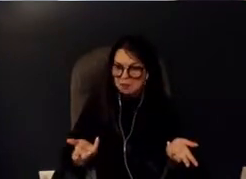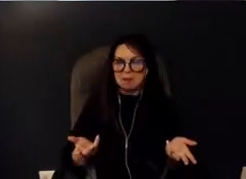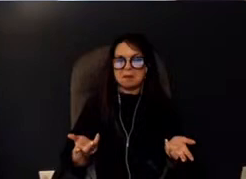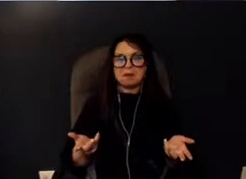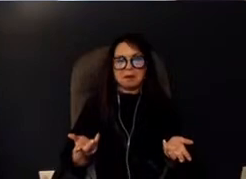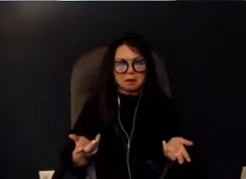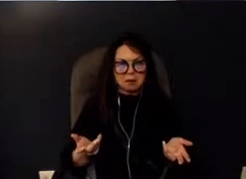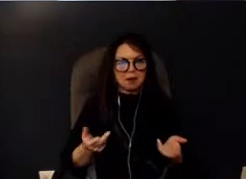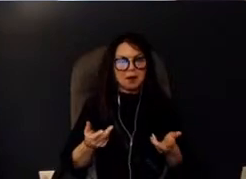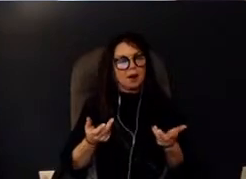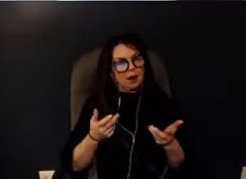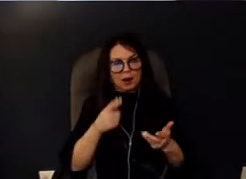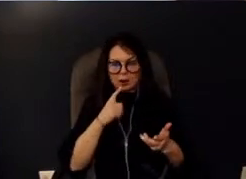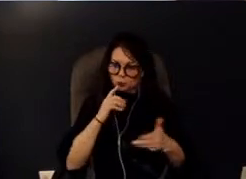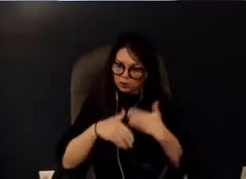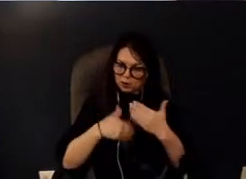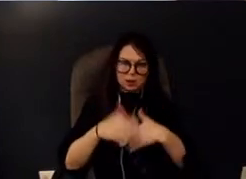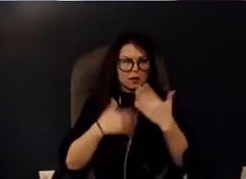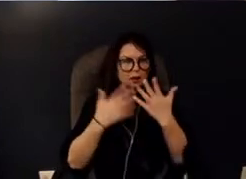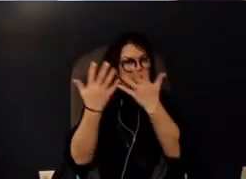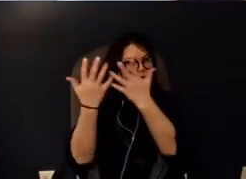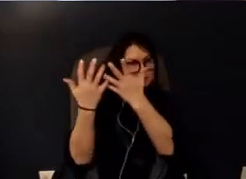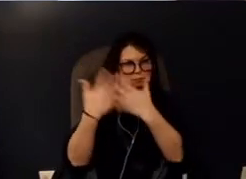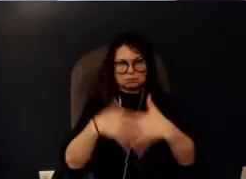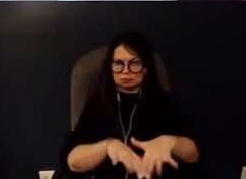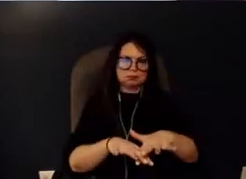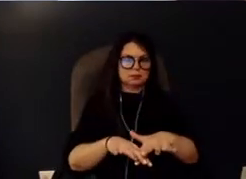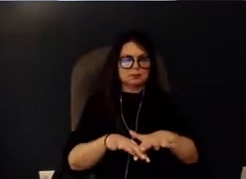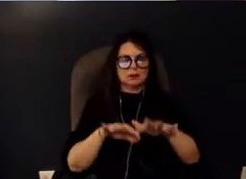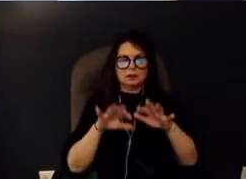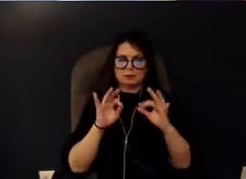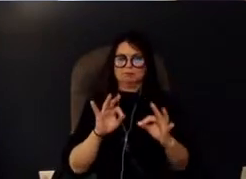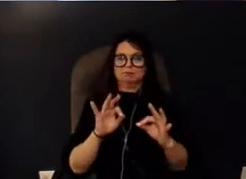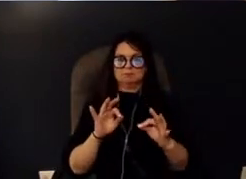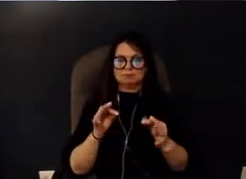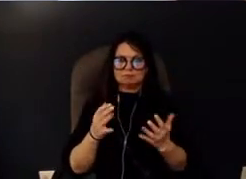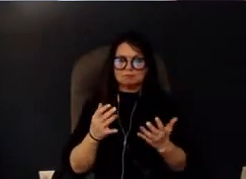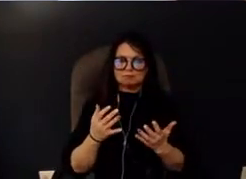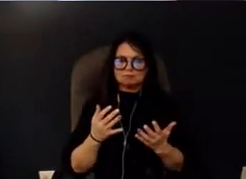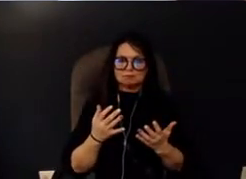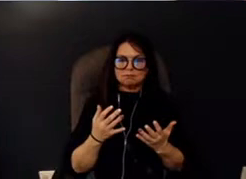swimmingly, as might be a word, at least in terms